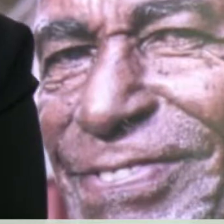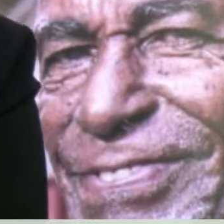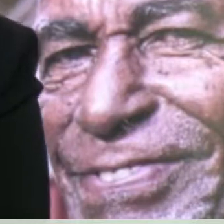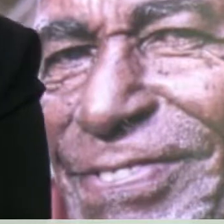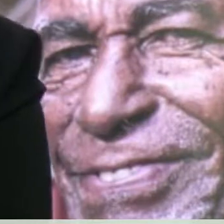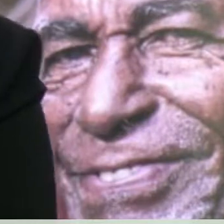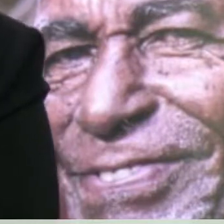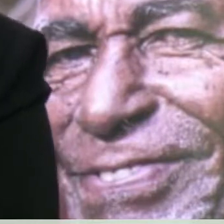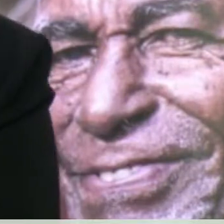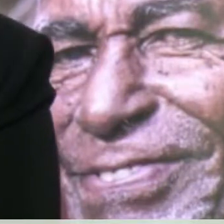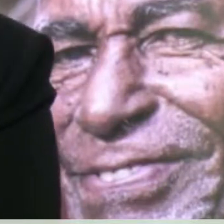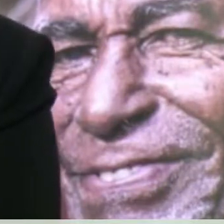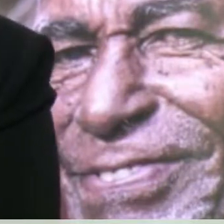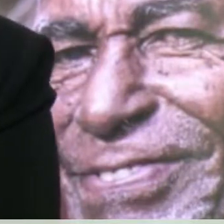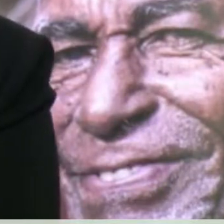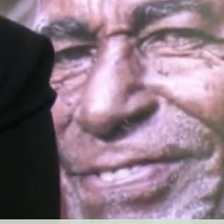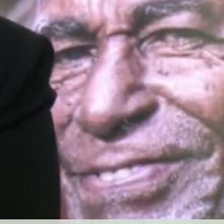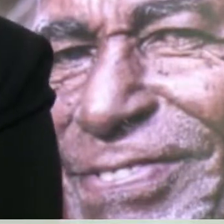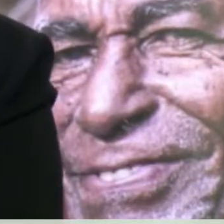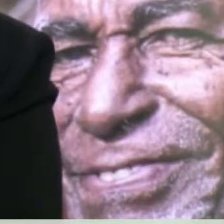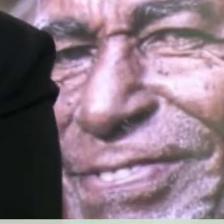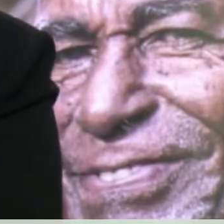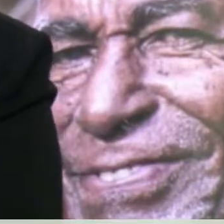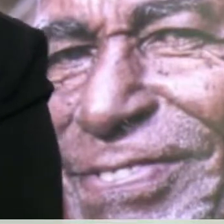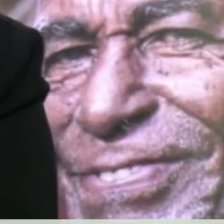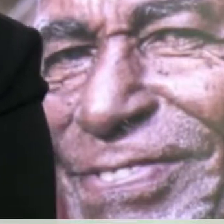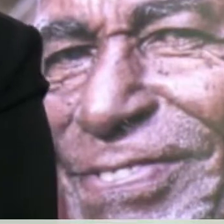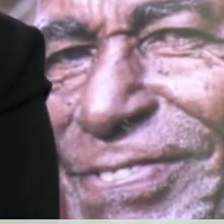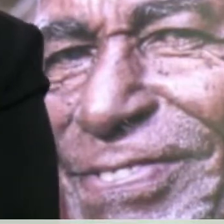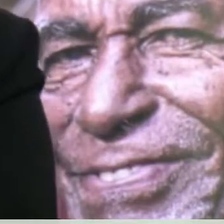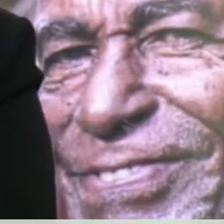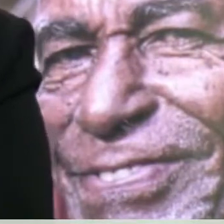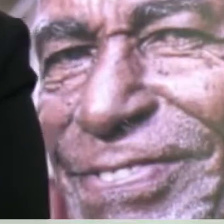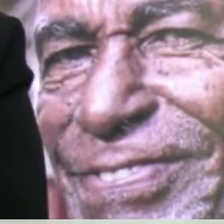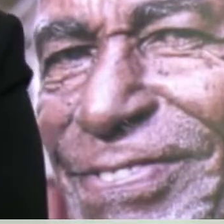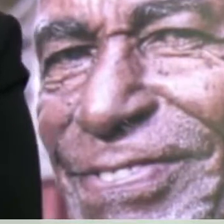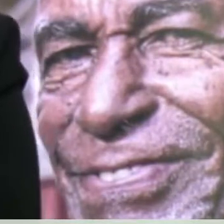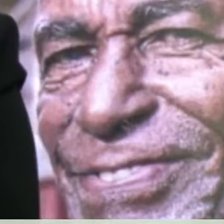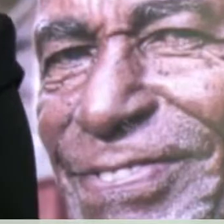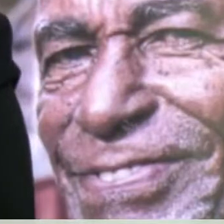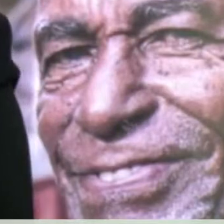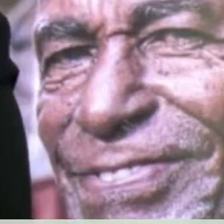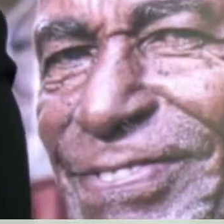I can only say, as I leave here as a parting shot, that M&A is an